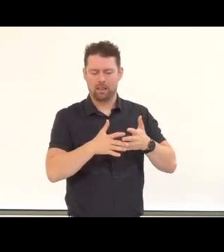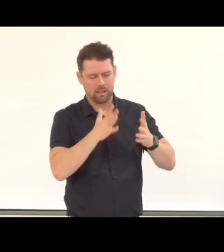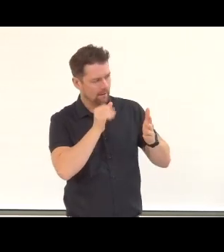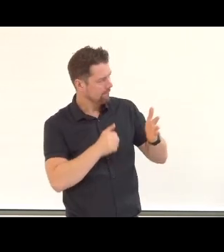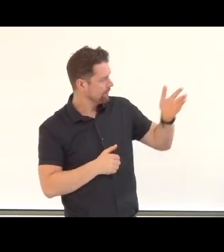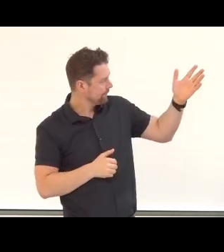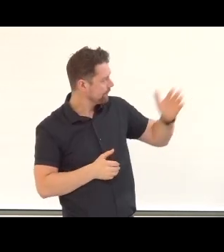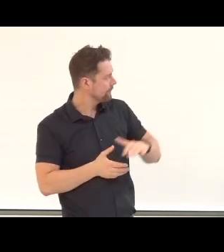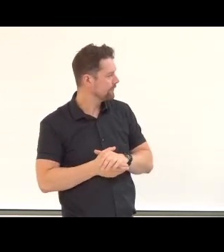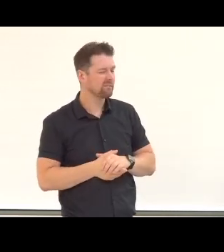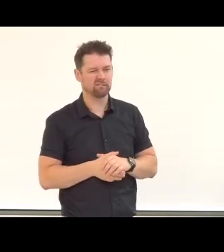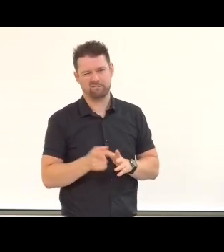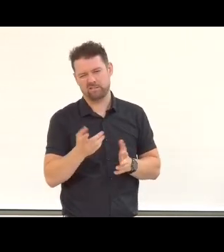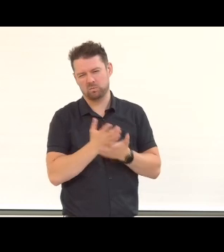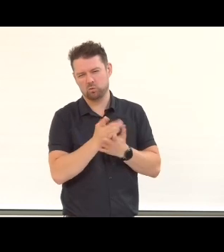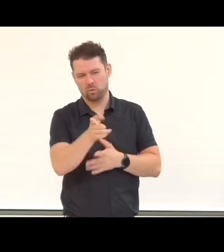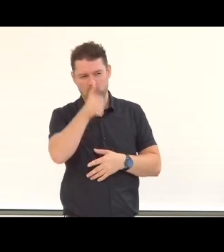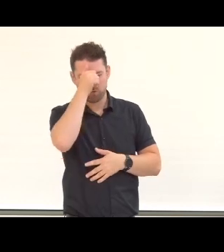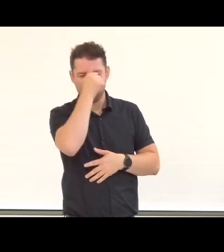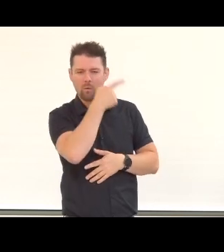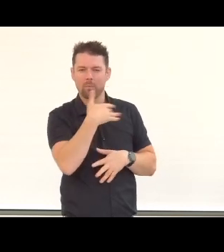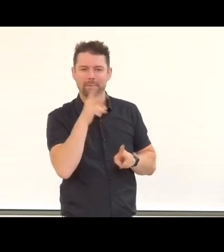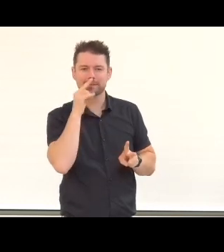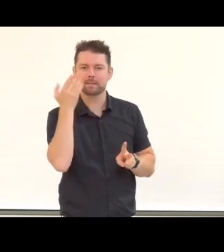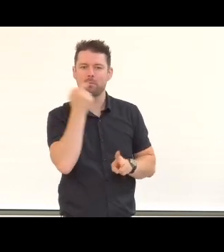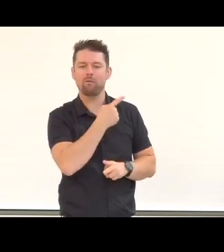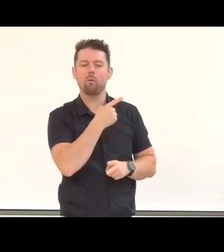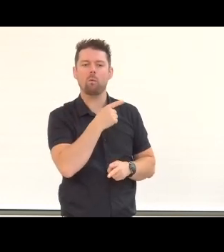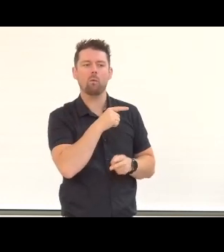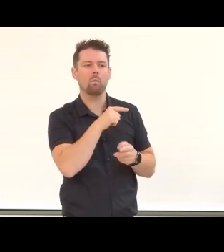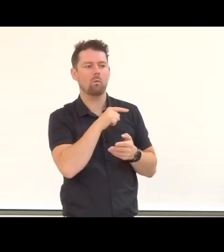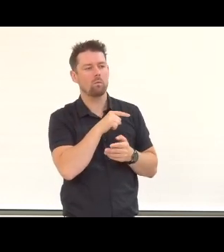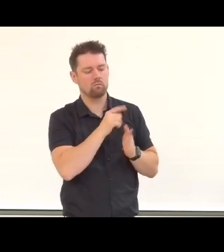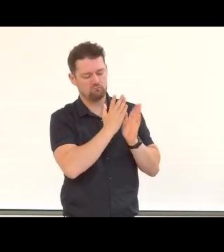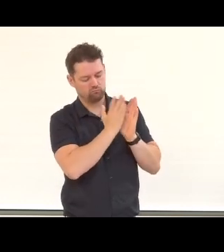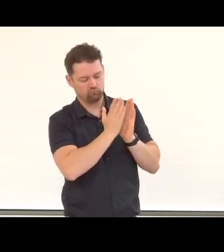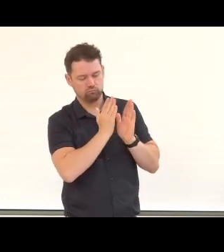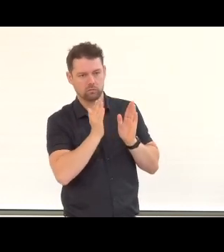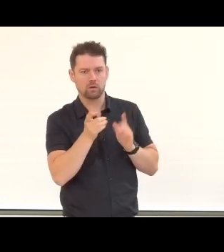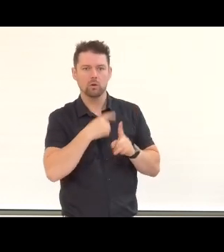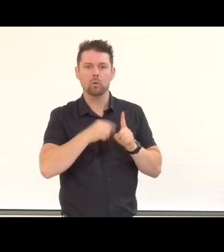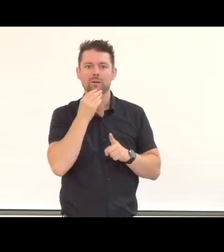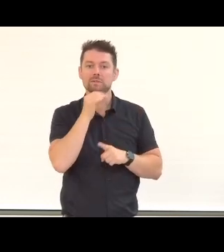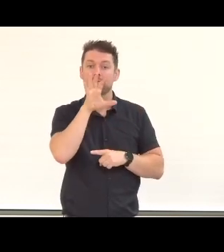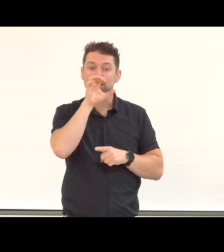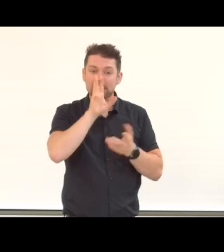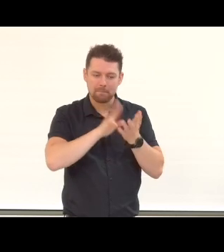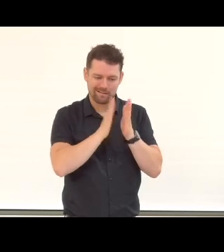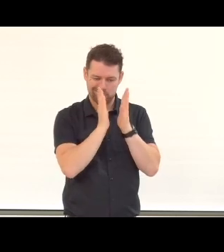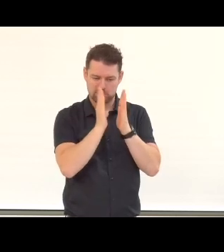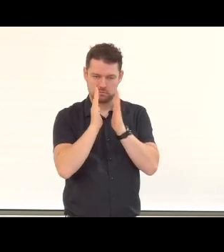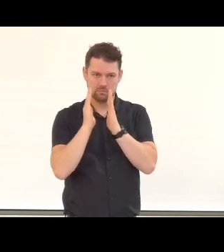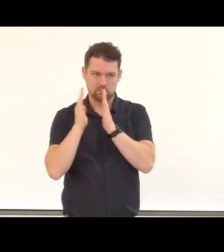it should look familiar to you if you have seen these kind of things before. We work in 15-minute increments